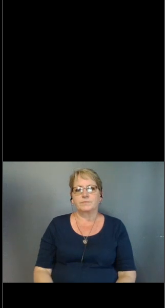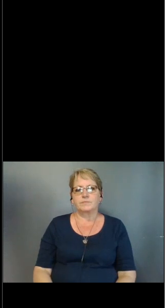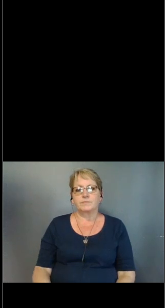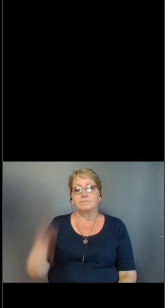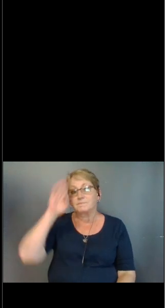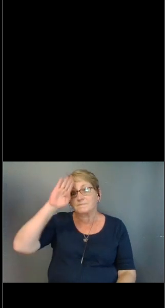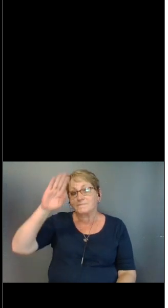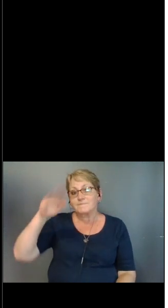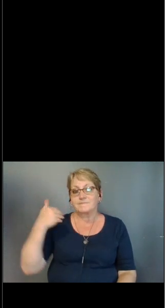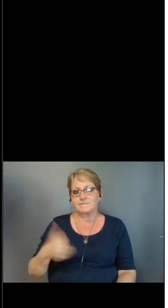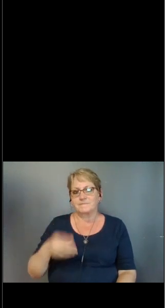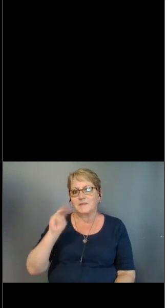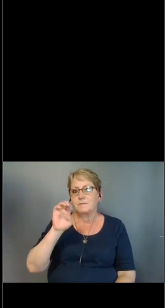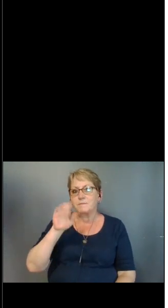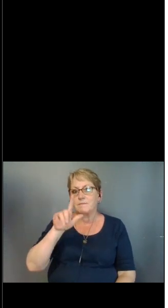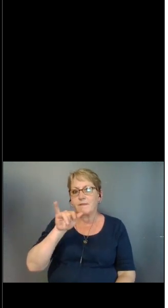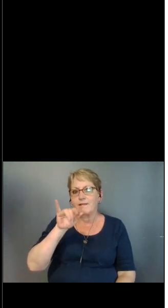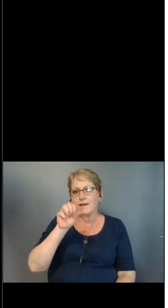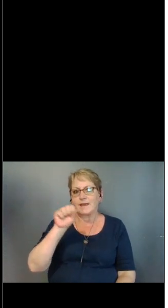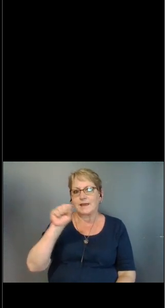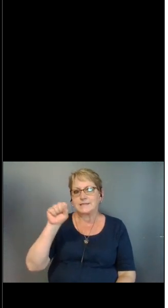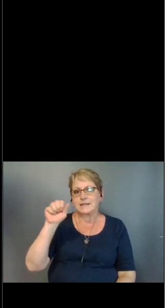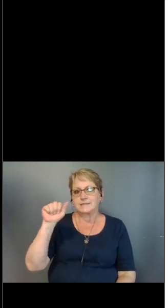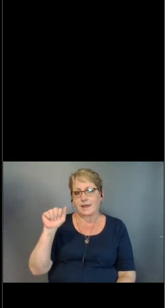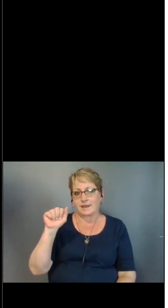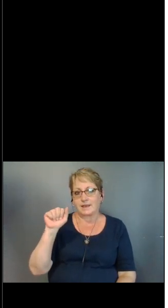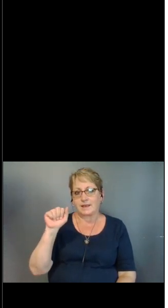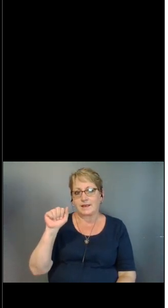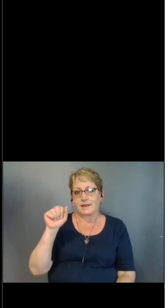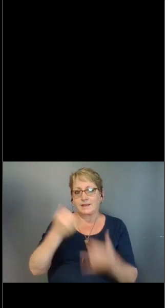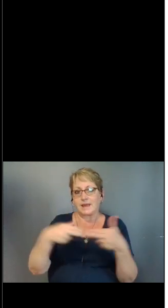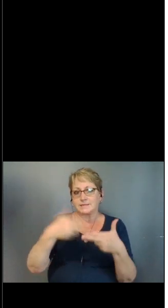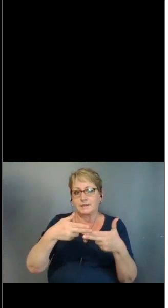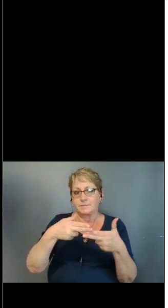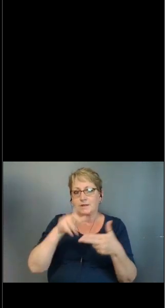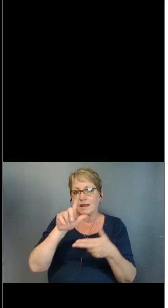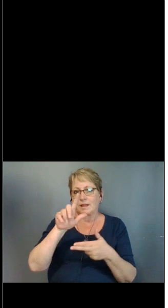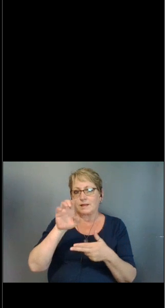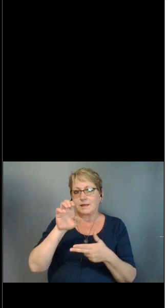Hi, Melissa, M-E-L-I-S-S-A, Leonard,